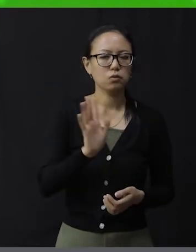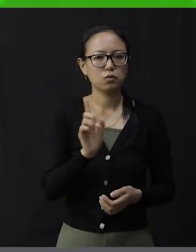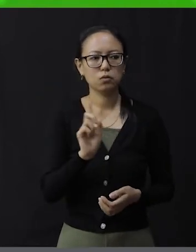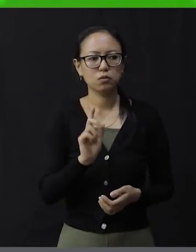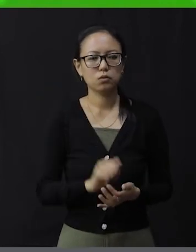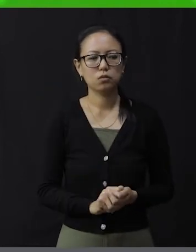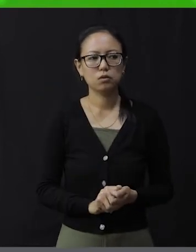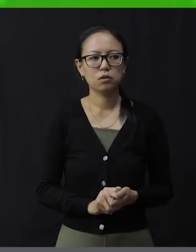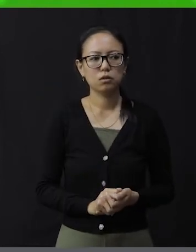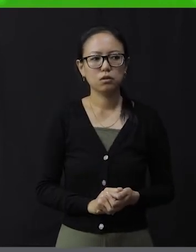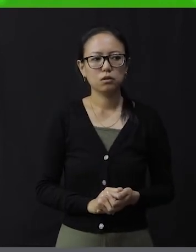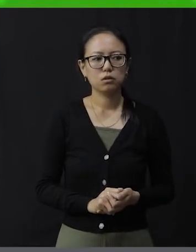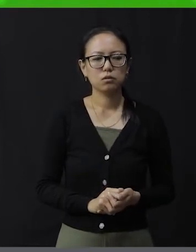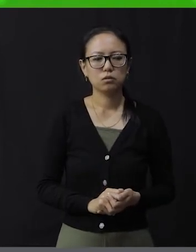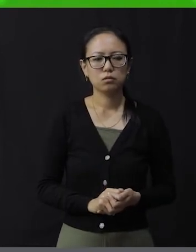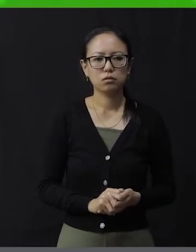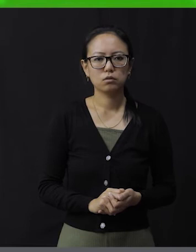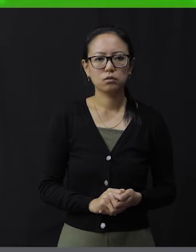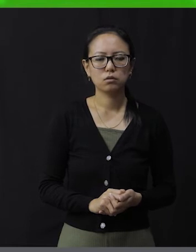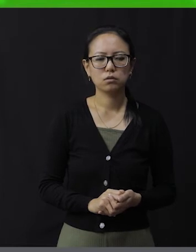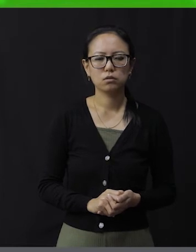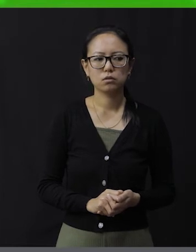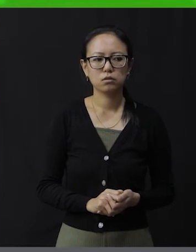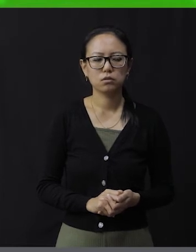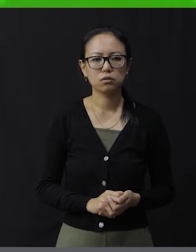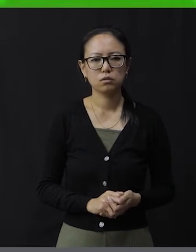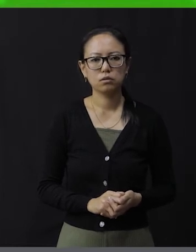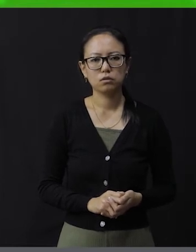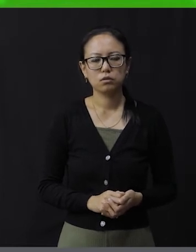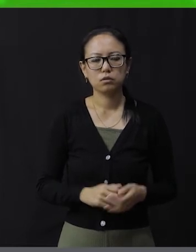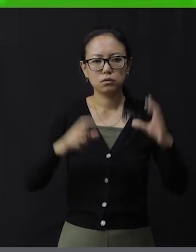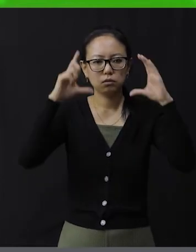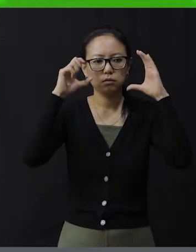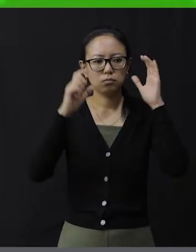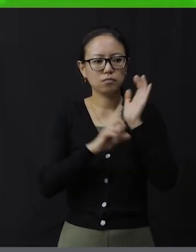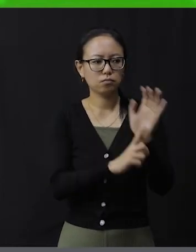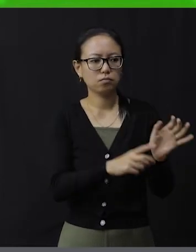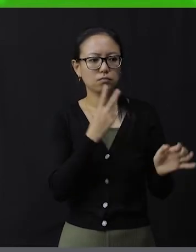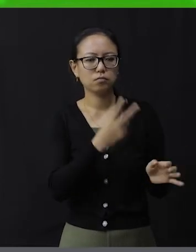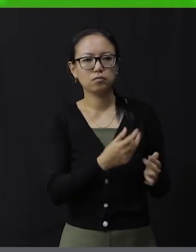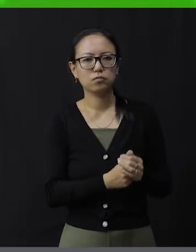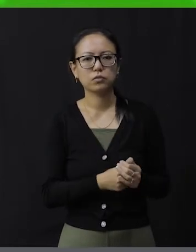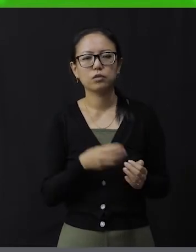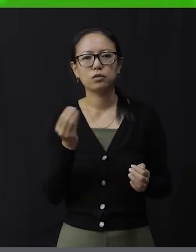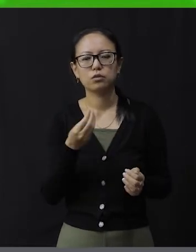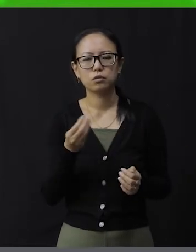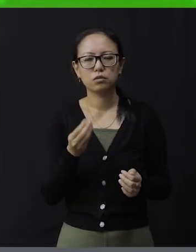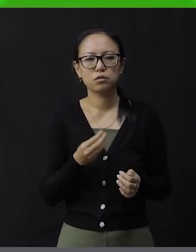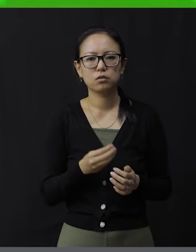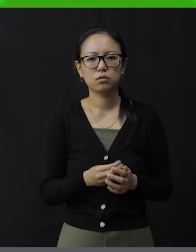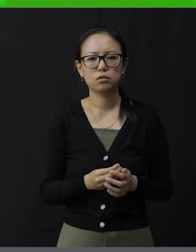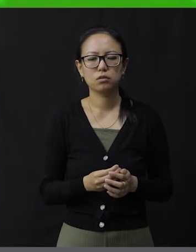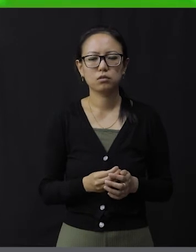And the most important thing is that there are some of the naughty students or naughty children who used to try